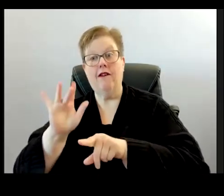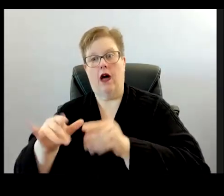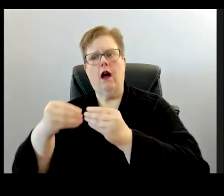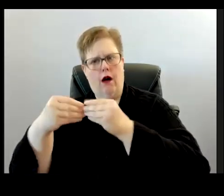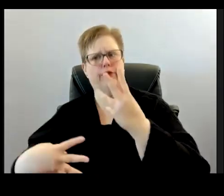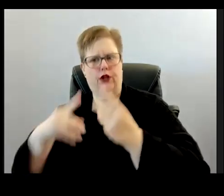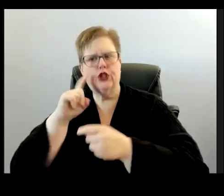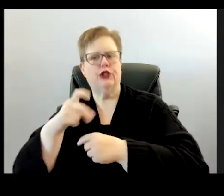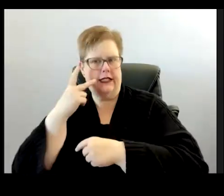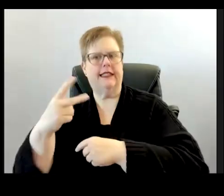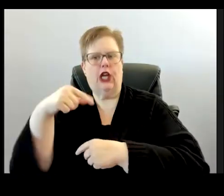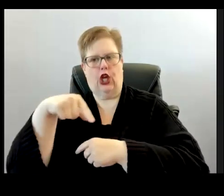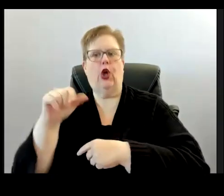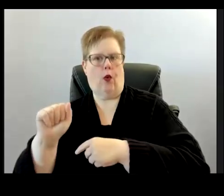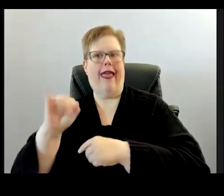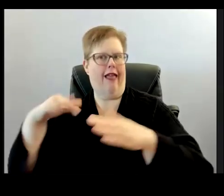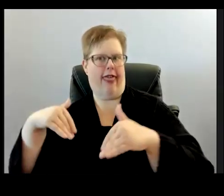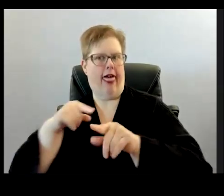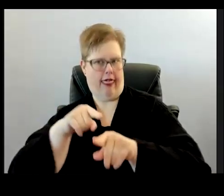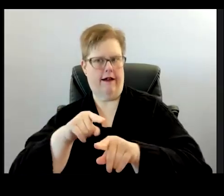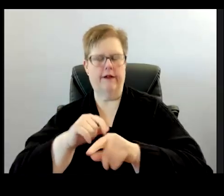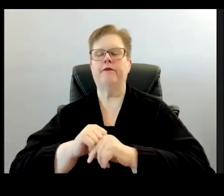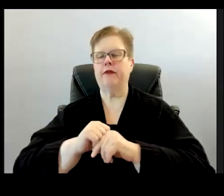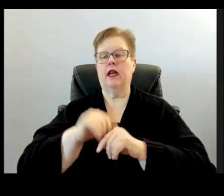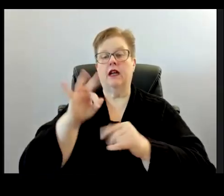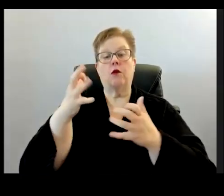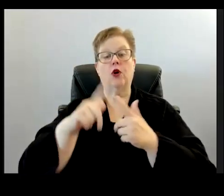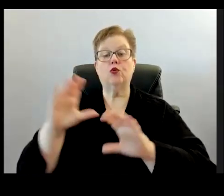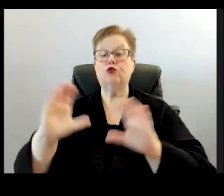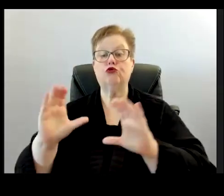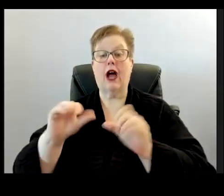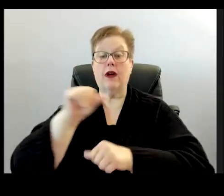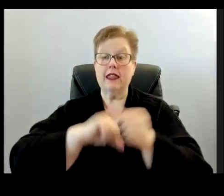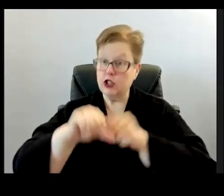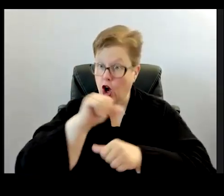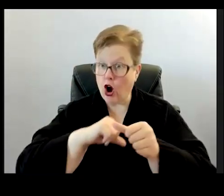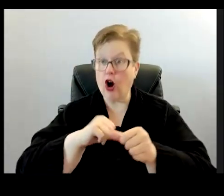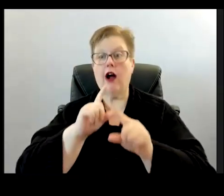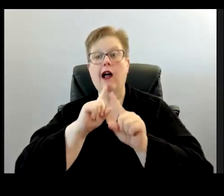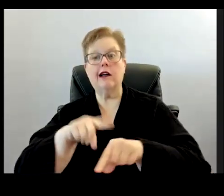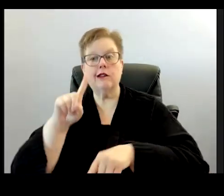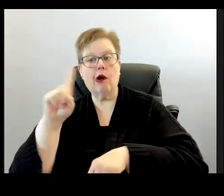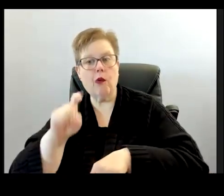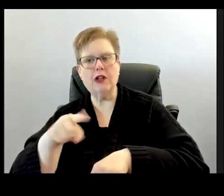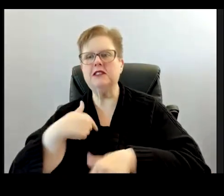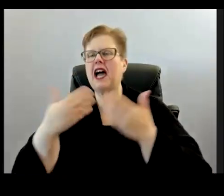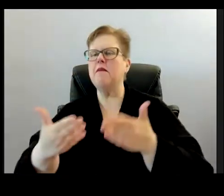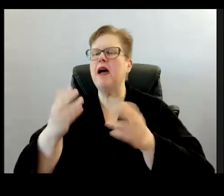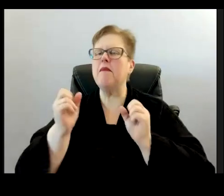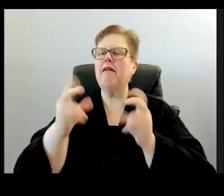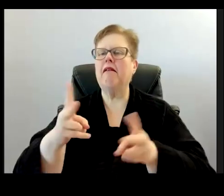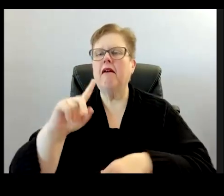be able to see the QA button. If you want to chat with each other, answer some questions that I might